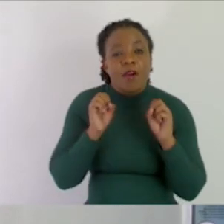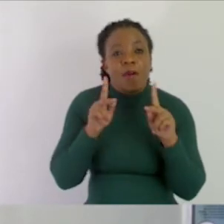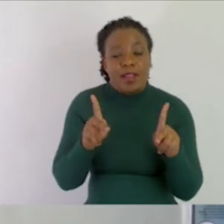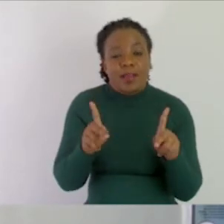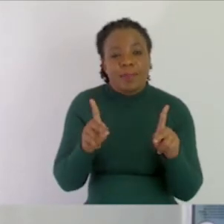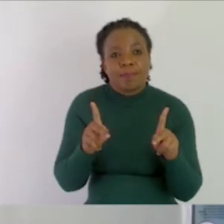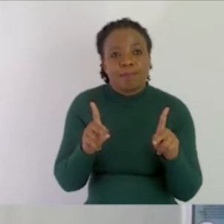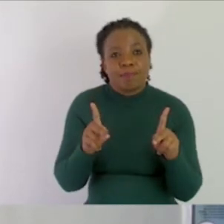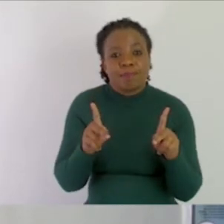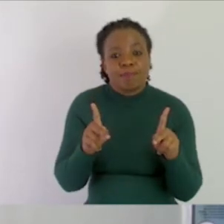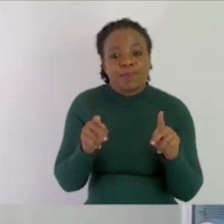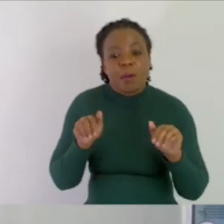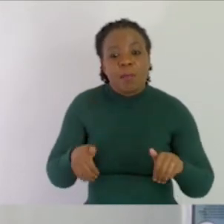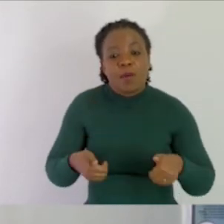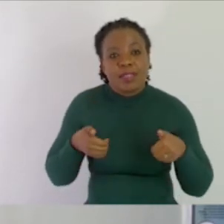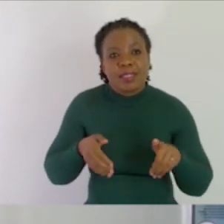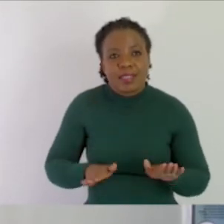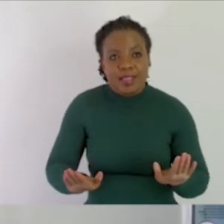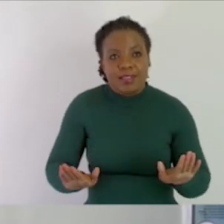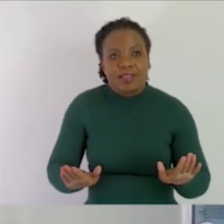Okay, boys and girls,